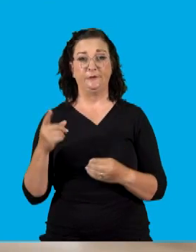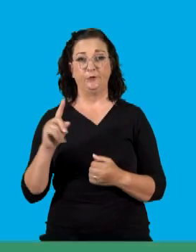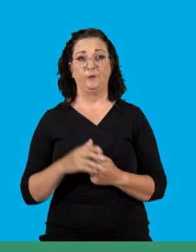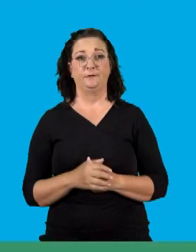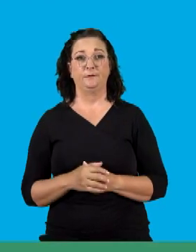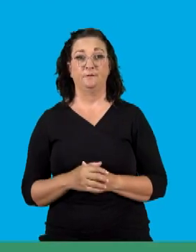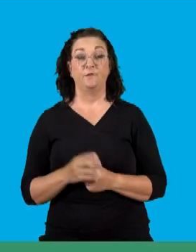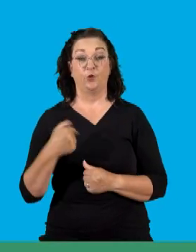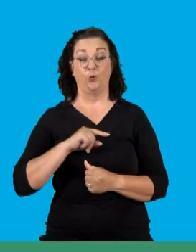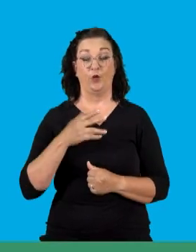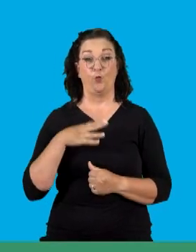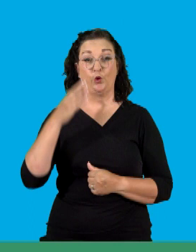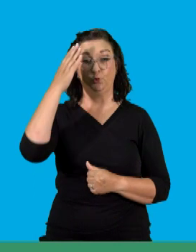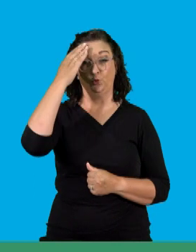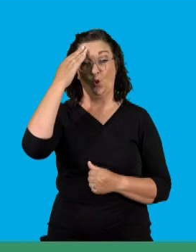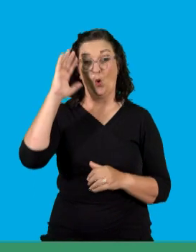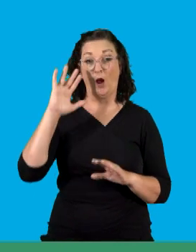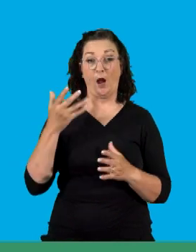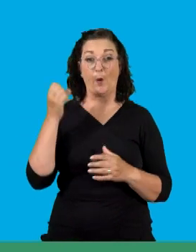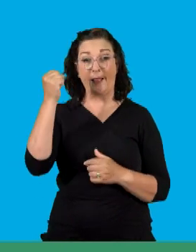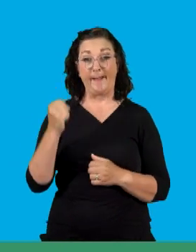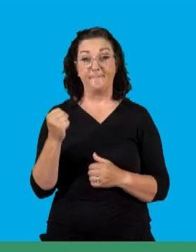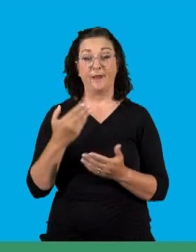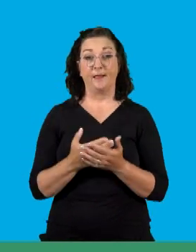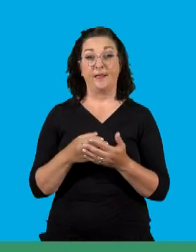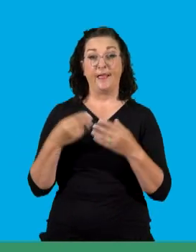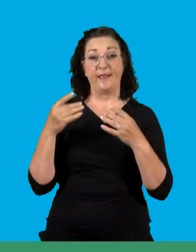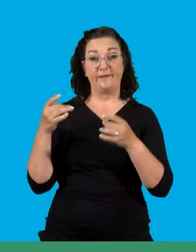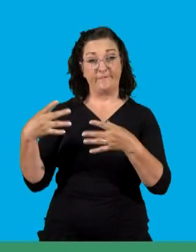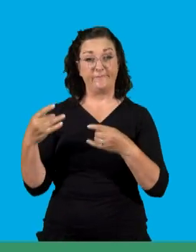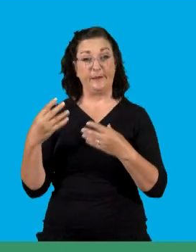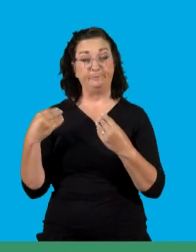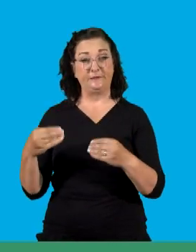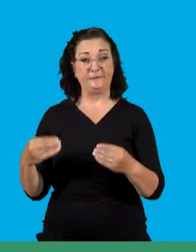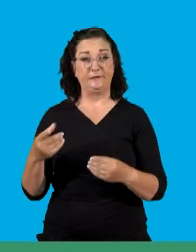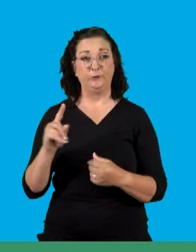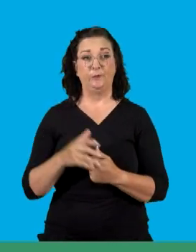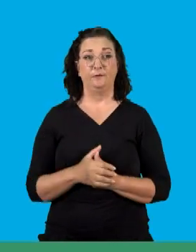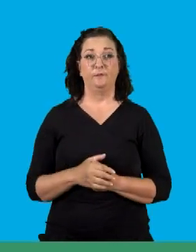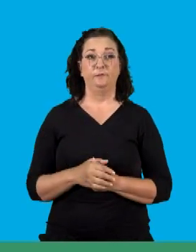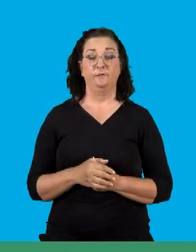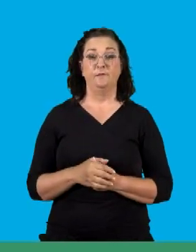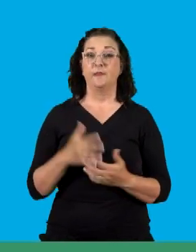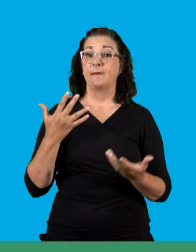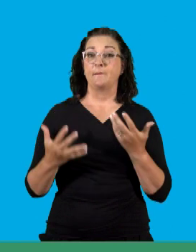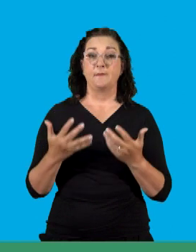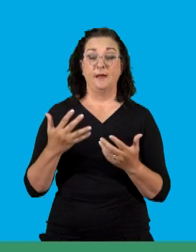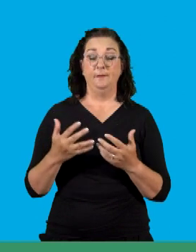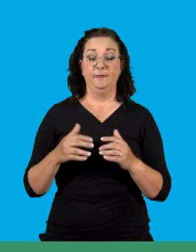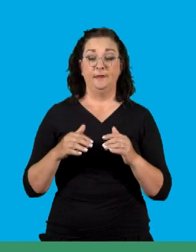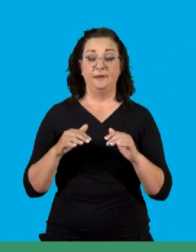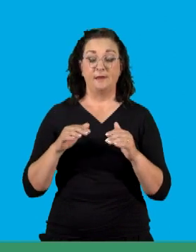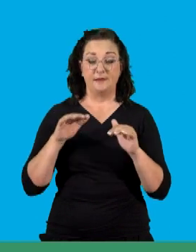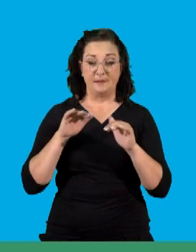So this is what we are interested in. What is the impact of gambling on businesses? Employees may not work